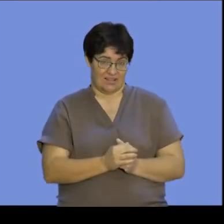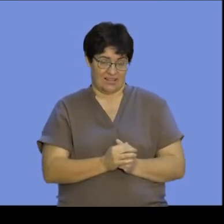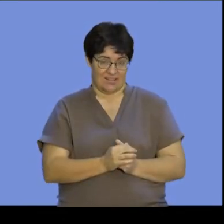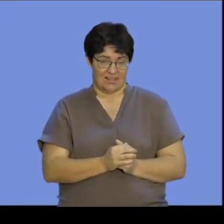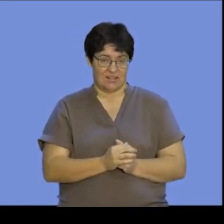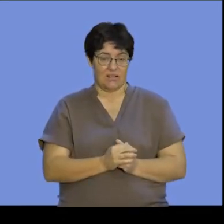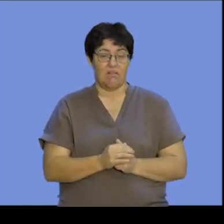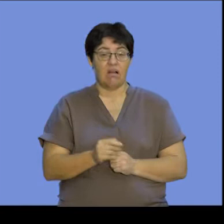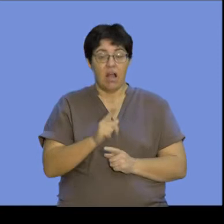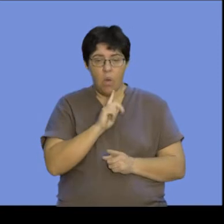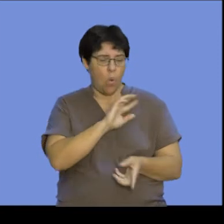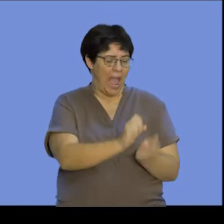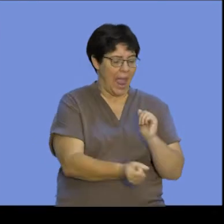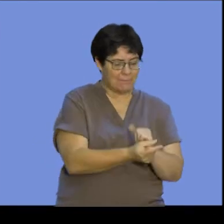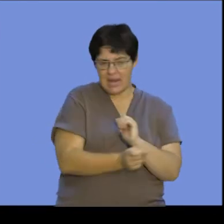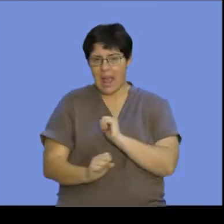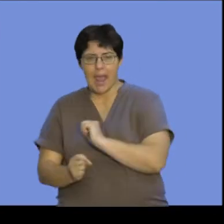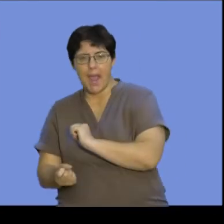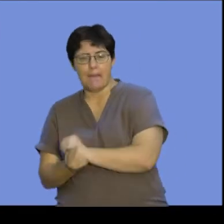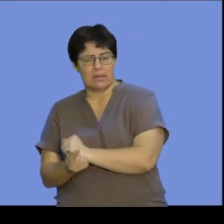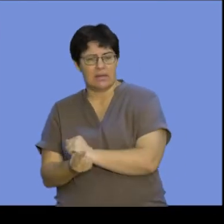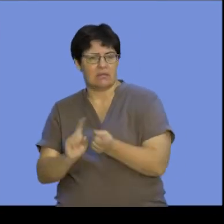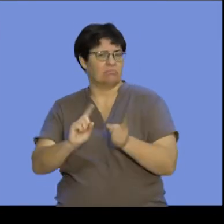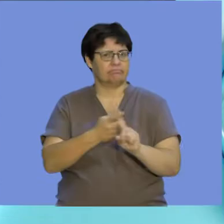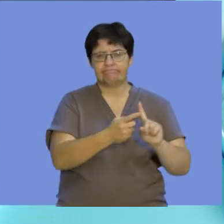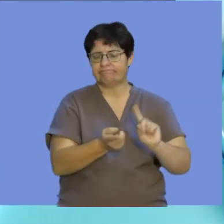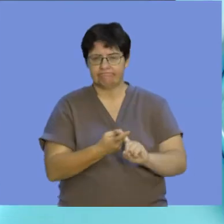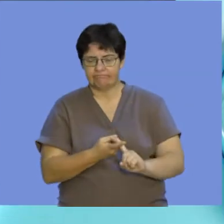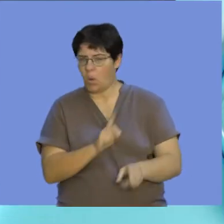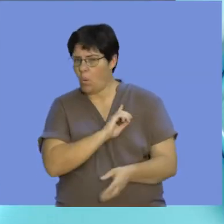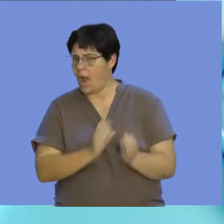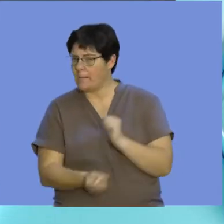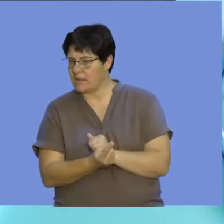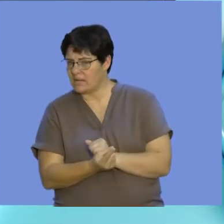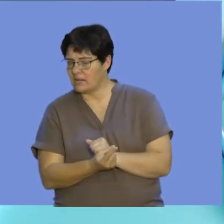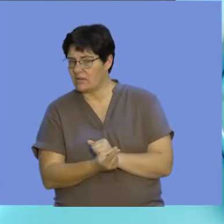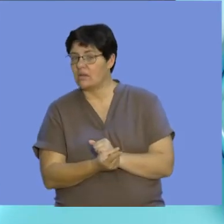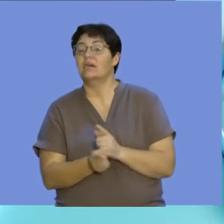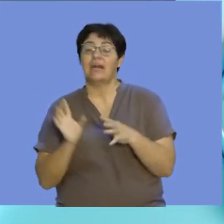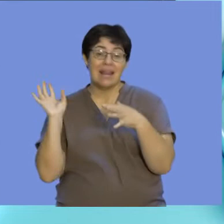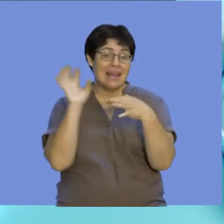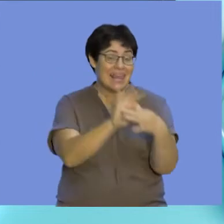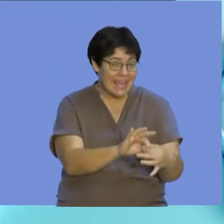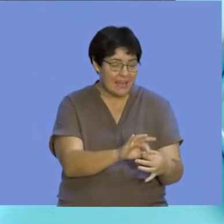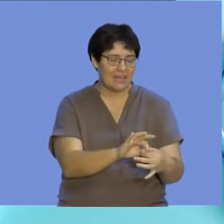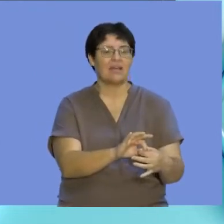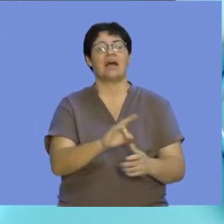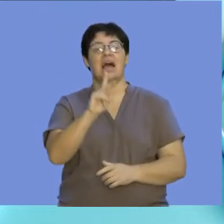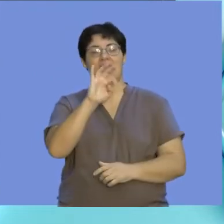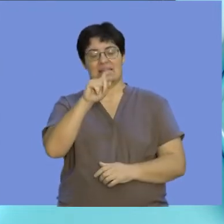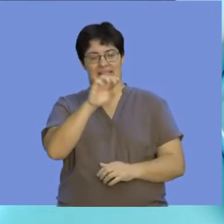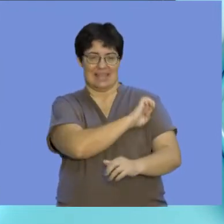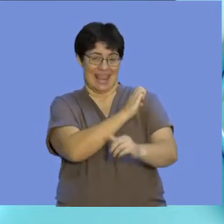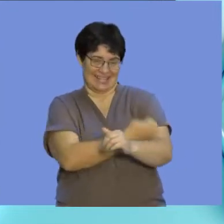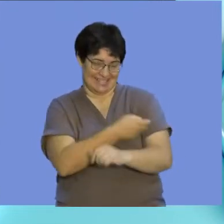about the consequences of these types of these collisions with regards to kinetic energy. So that's our